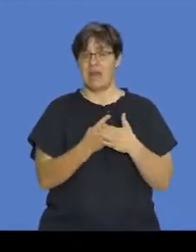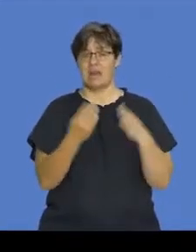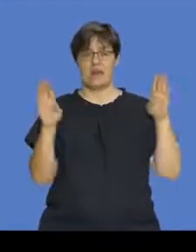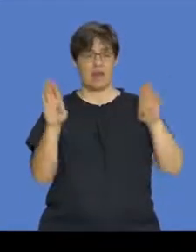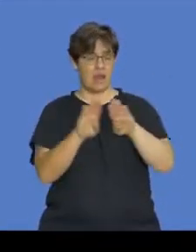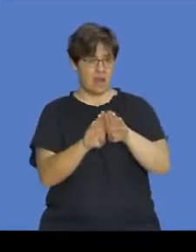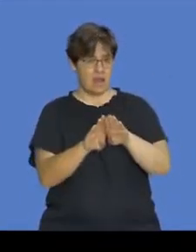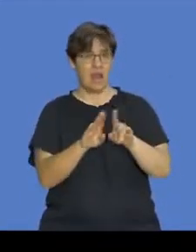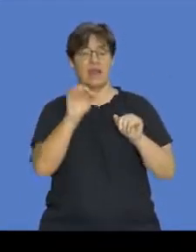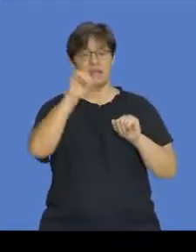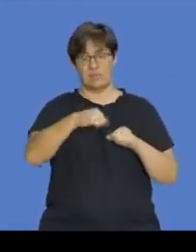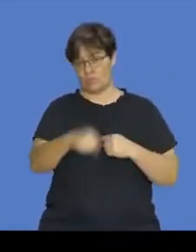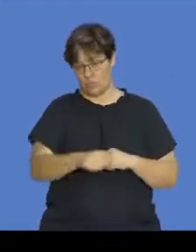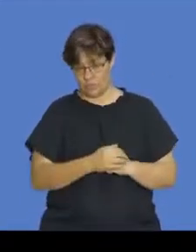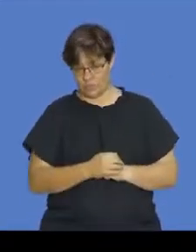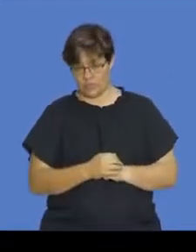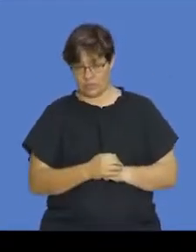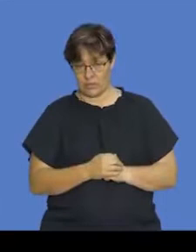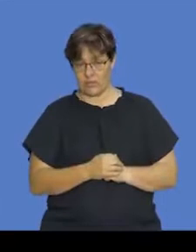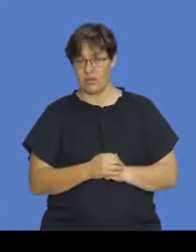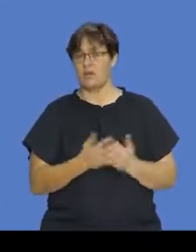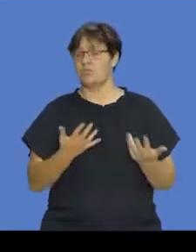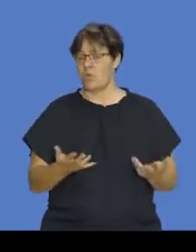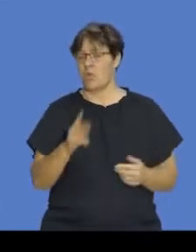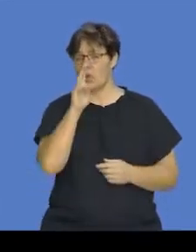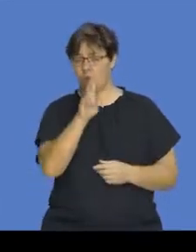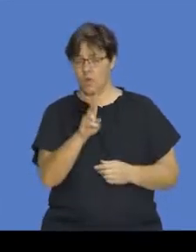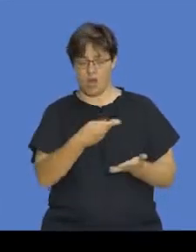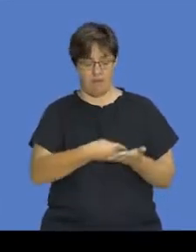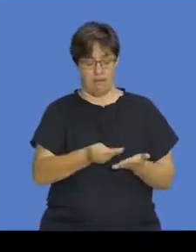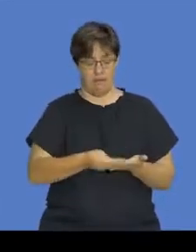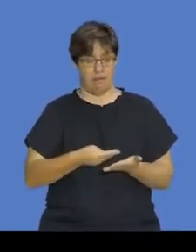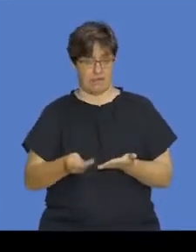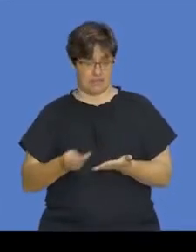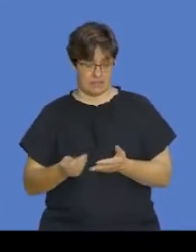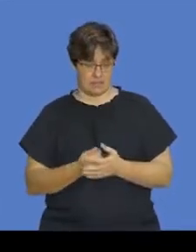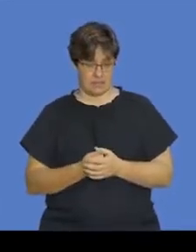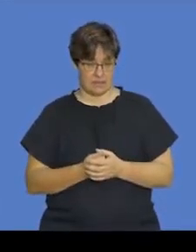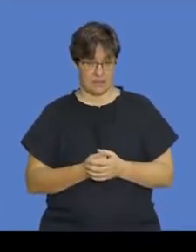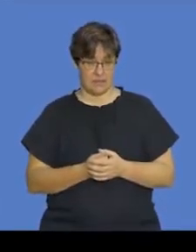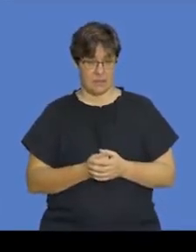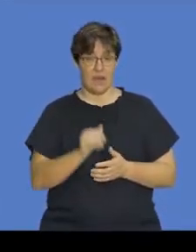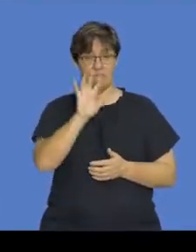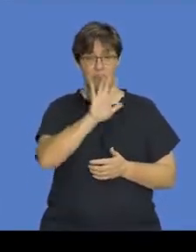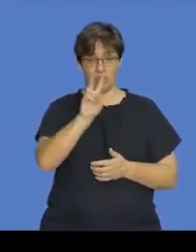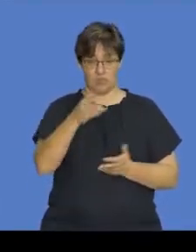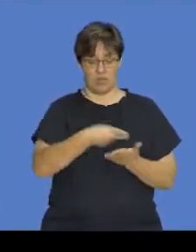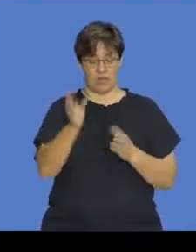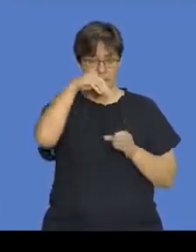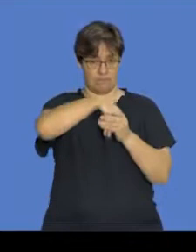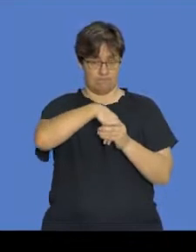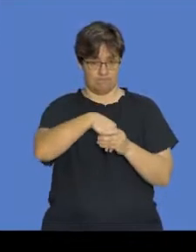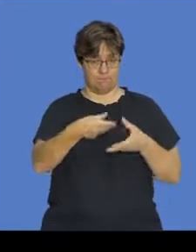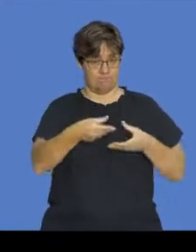rule. So here's our little situation. We've got a deck of playing cards that contains 52 cards.